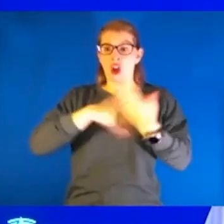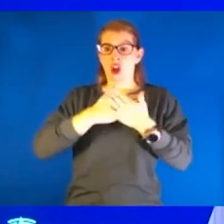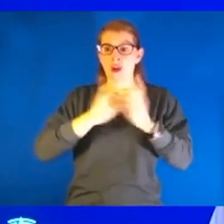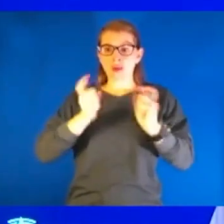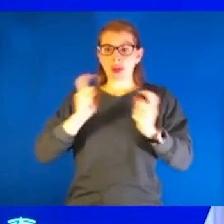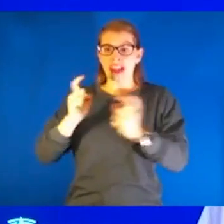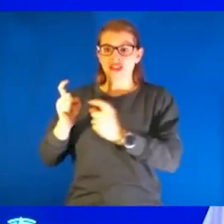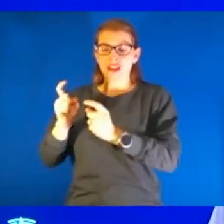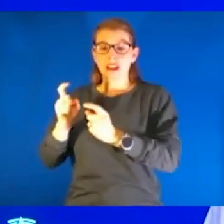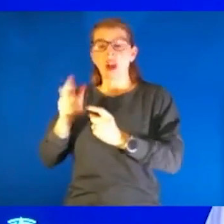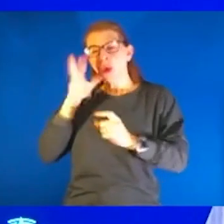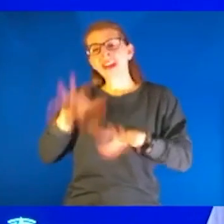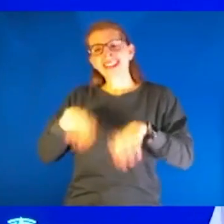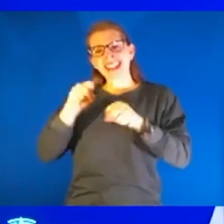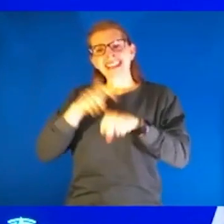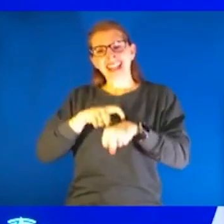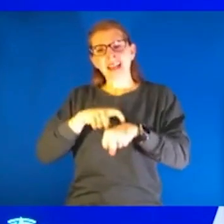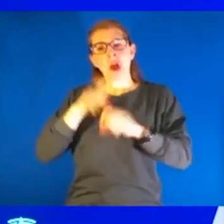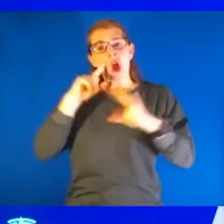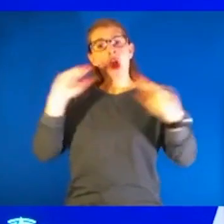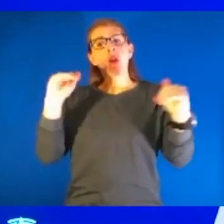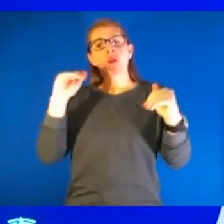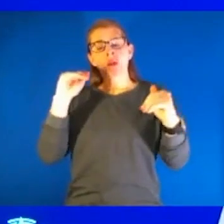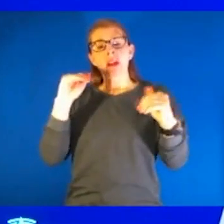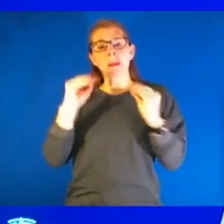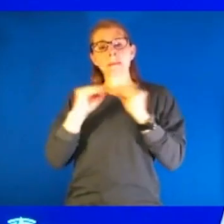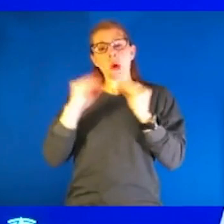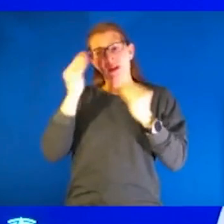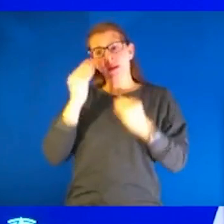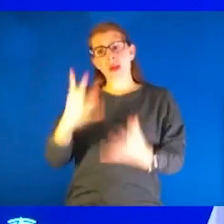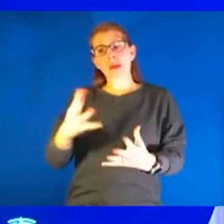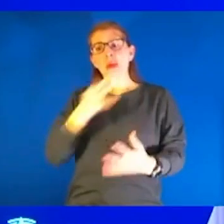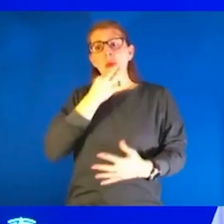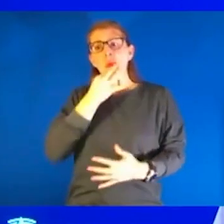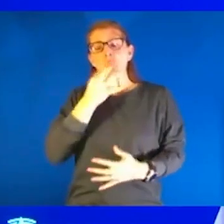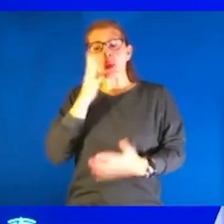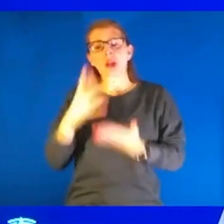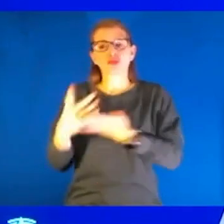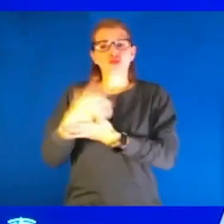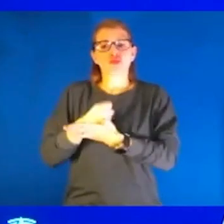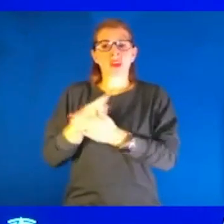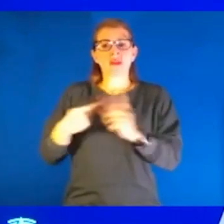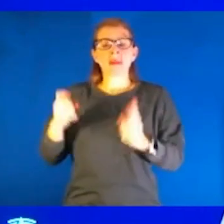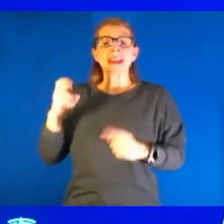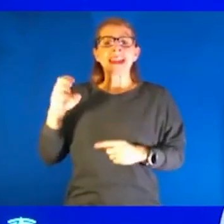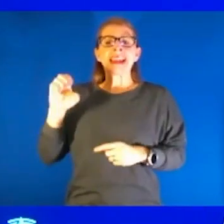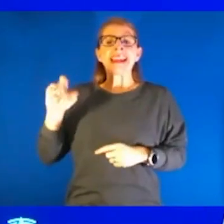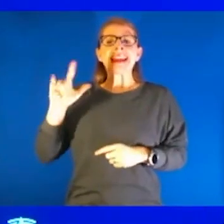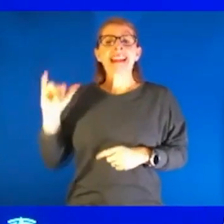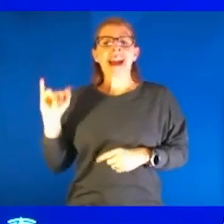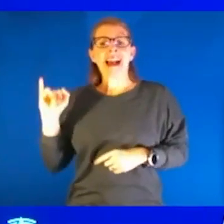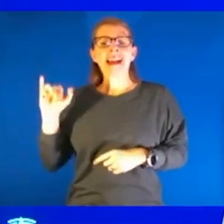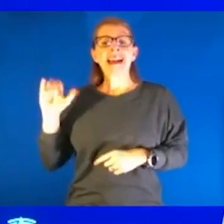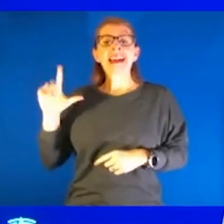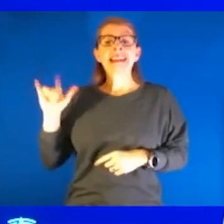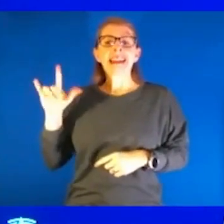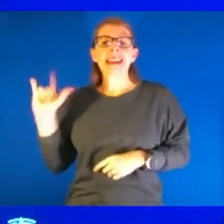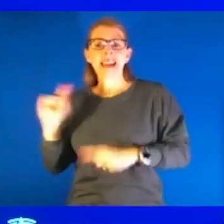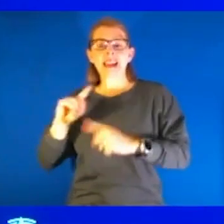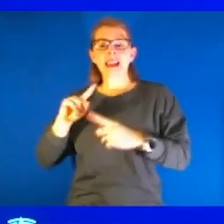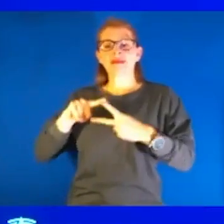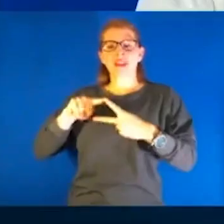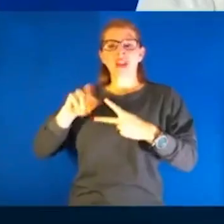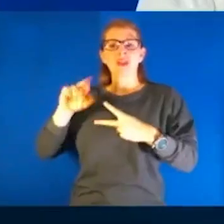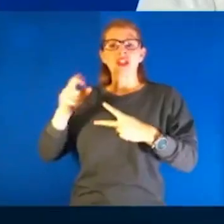take some time. Hopefully we will get some more information fairly soon from Eli Lilly and Regeneron about their monoclonal antibodies. We